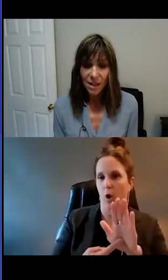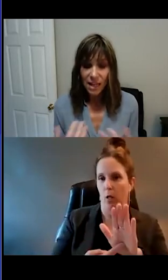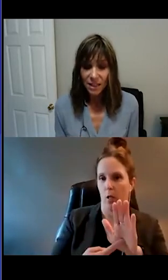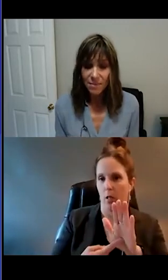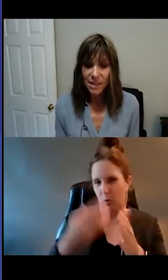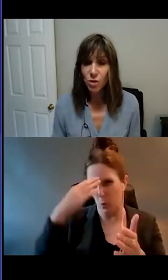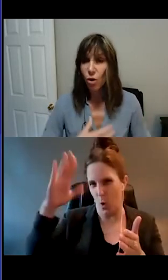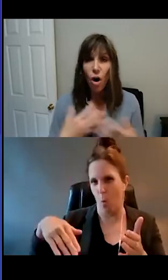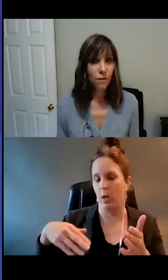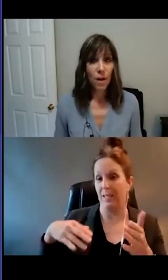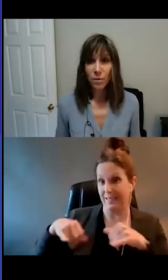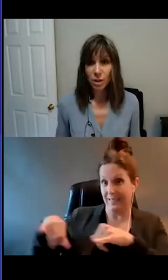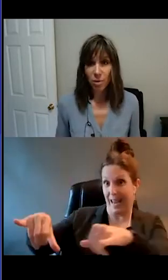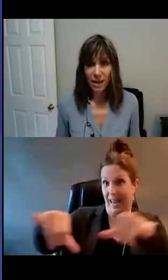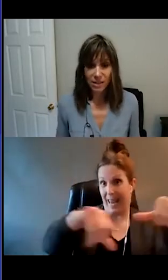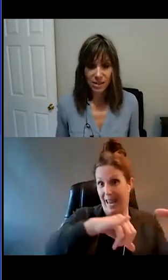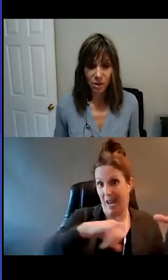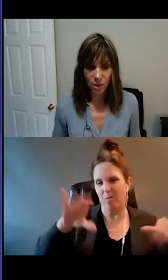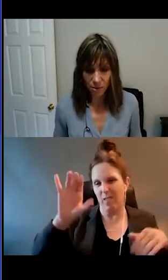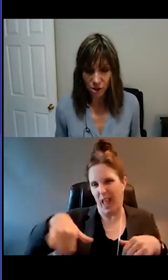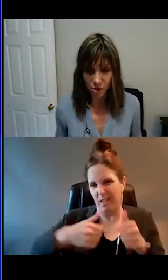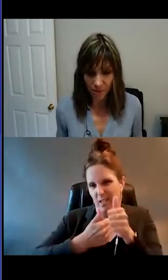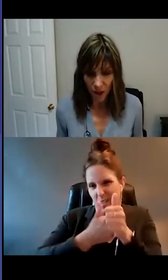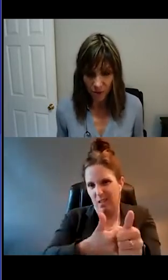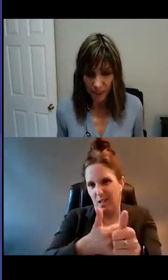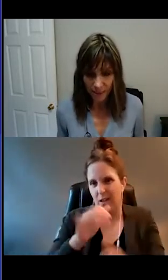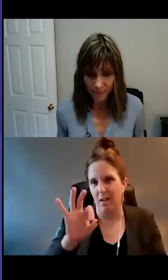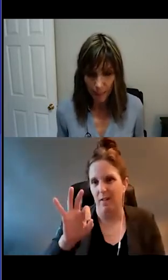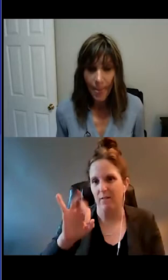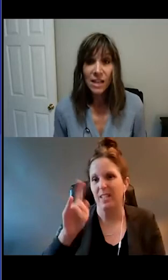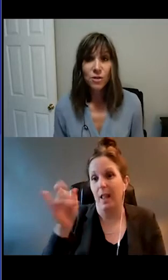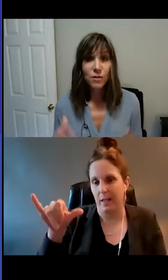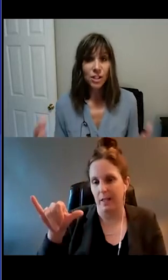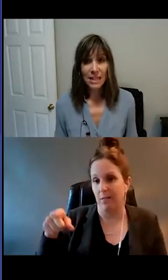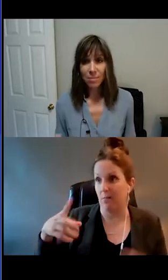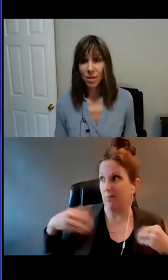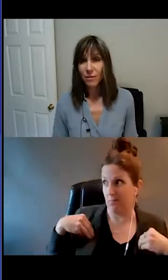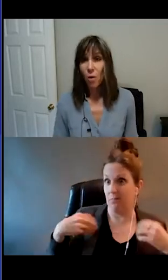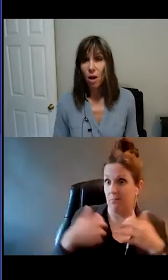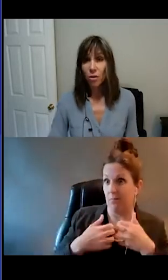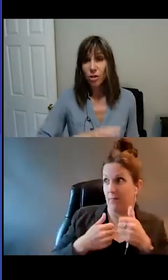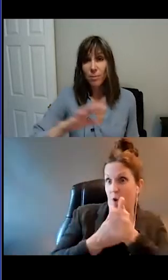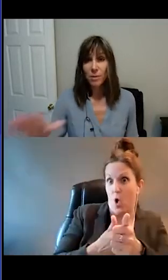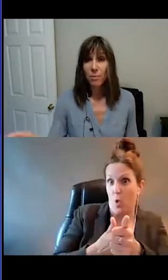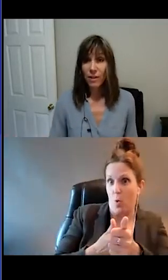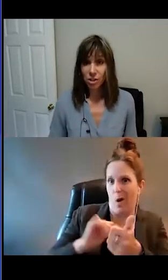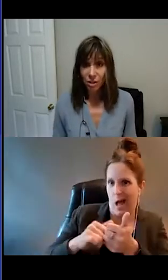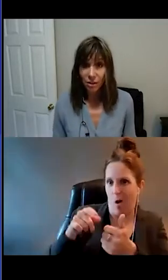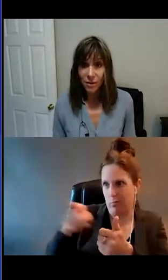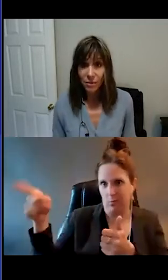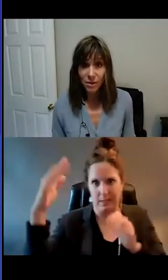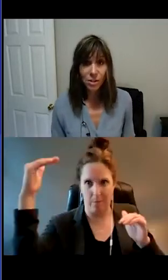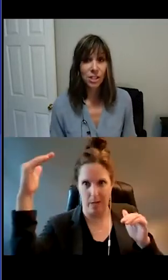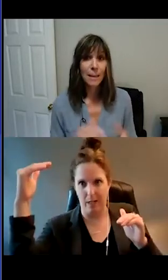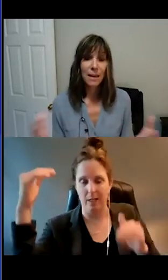fidelity. Fidelity means we're all following the practice the way that we should be following it. So for example, if you all are adopting